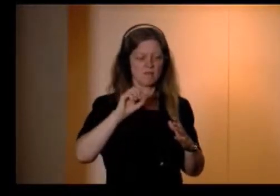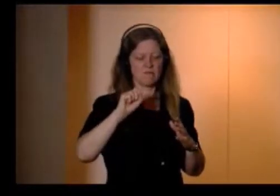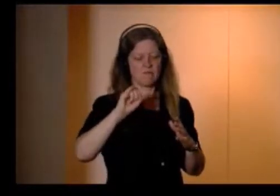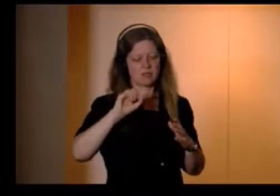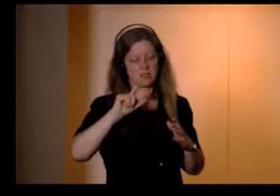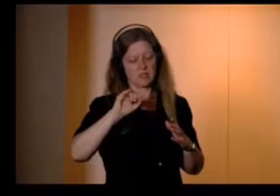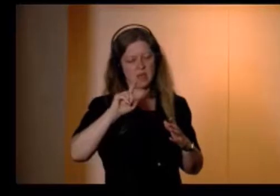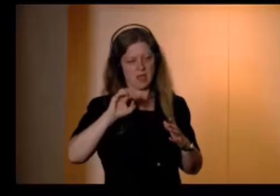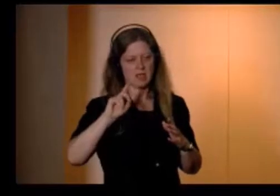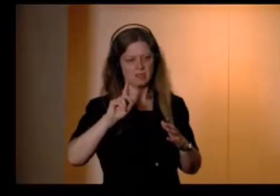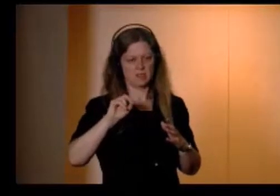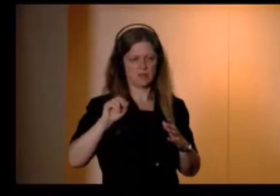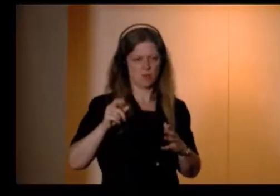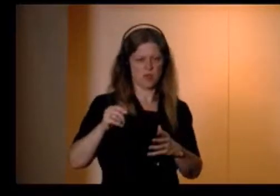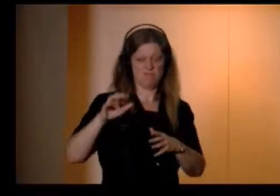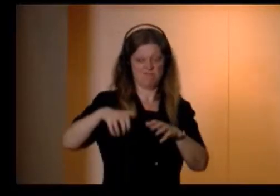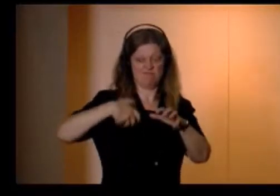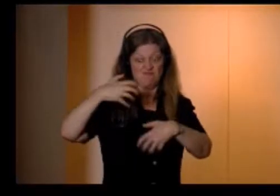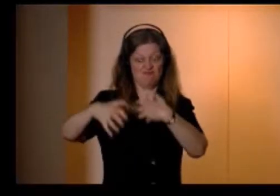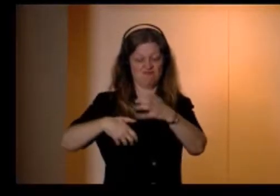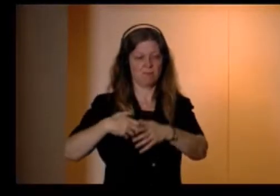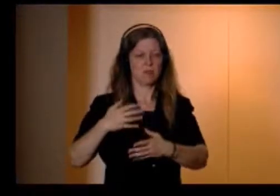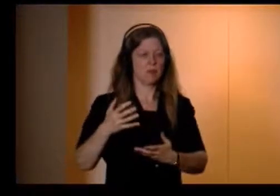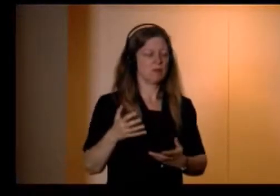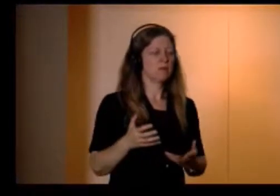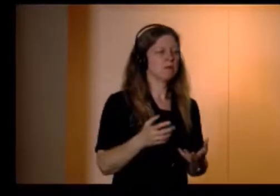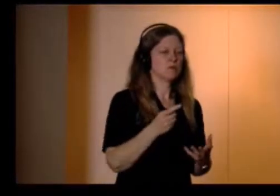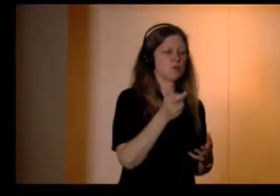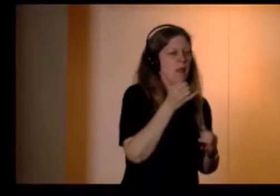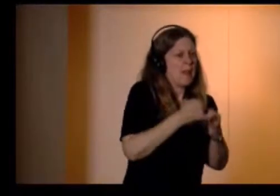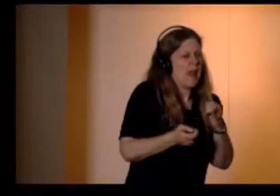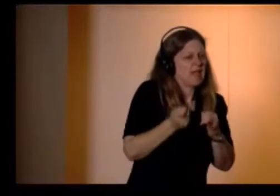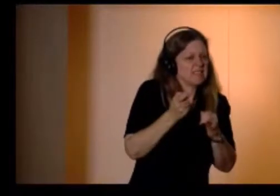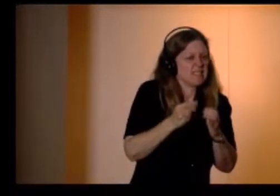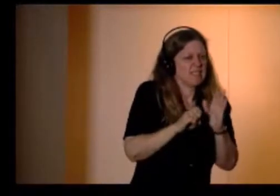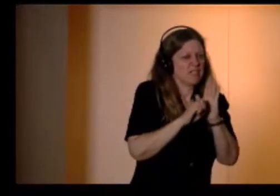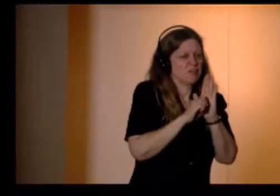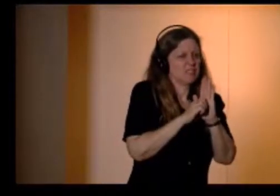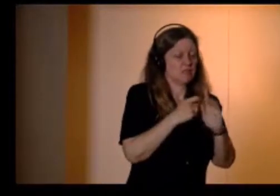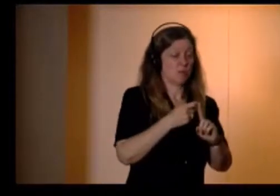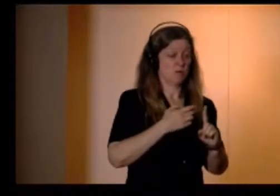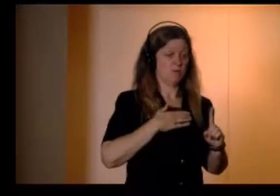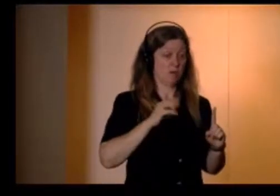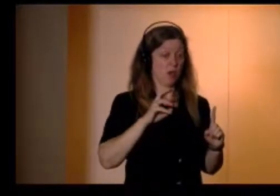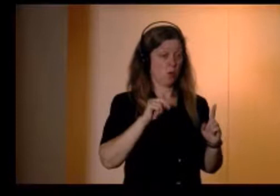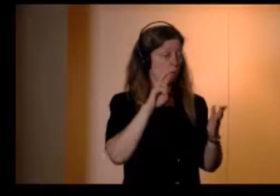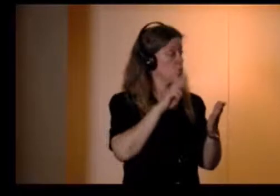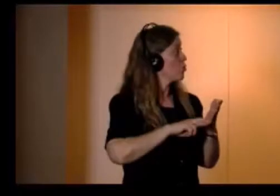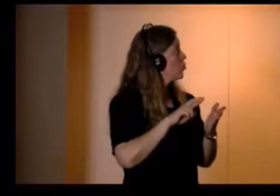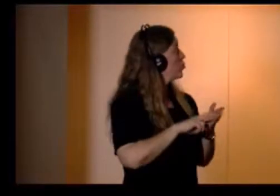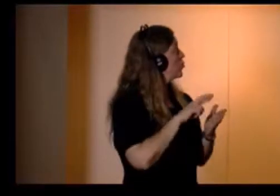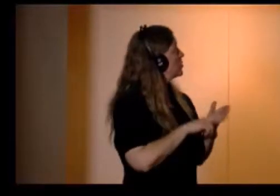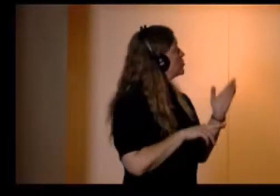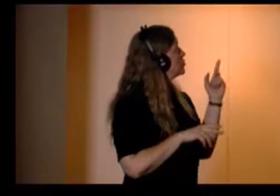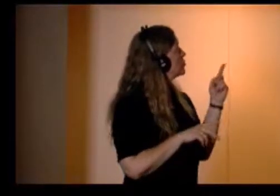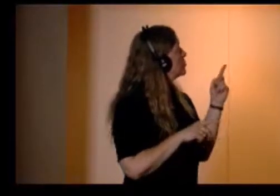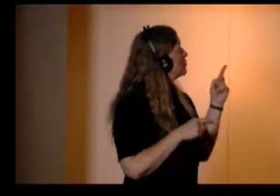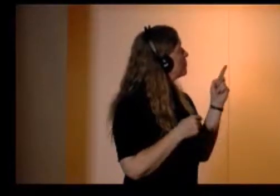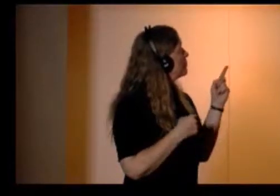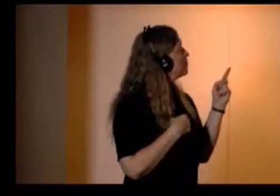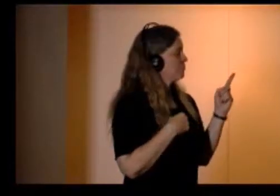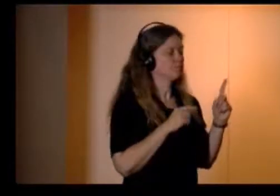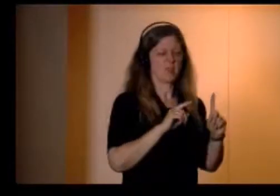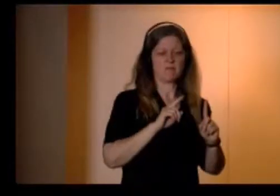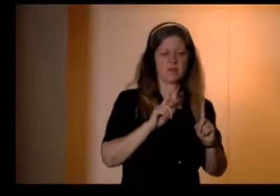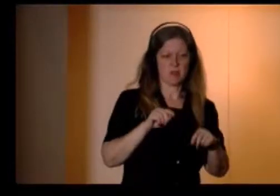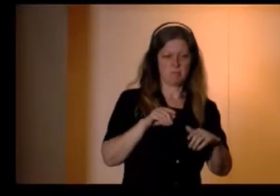So with the last slide, maybe a little example from my own research. So I have been in the collections of the Natural